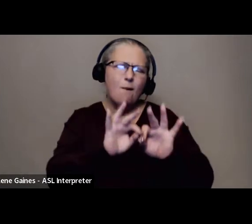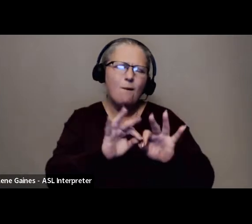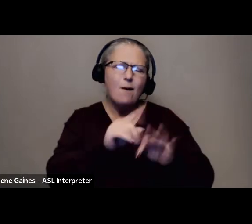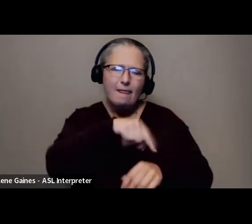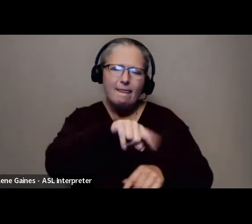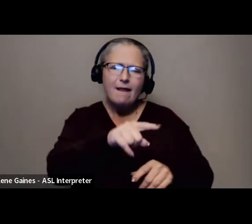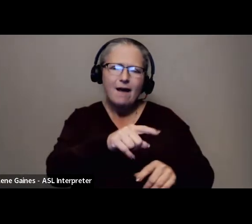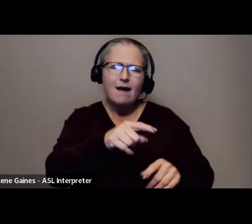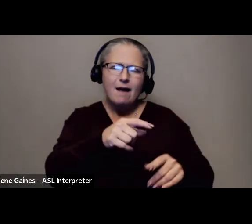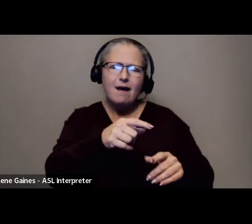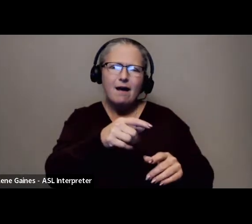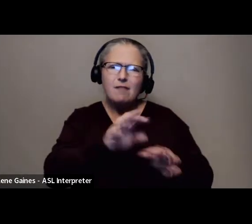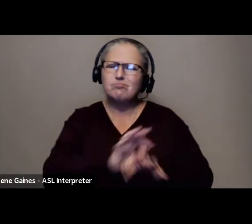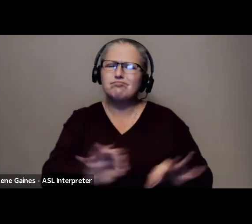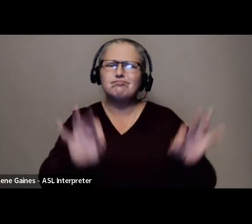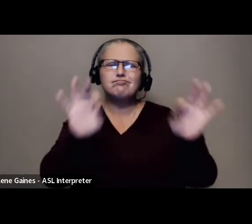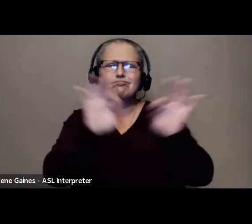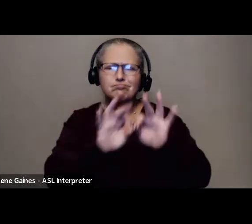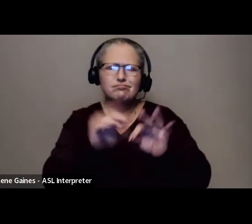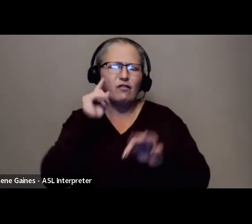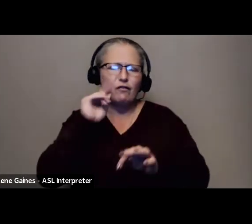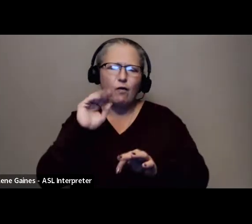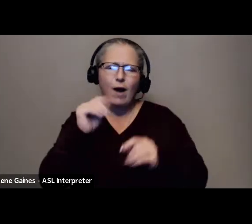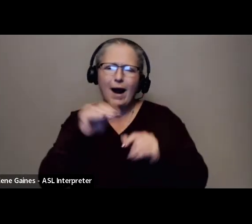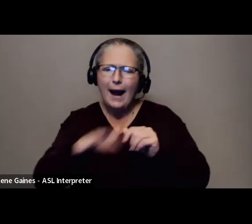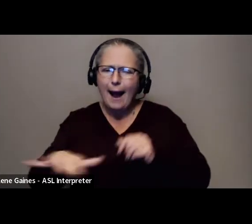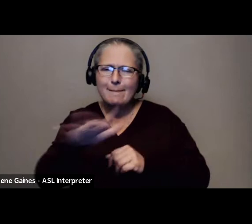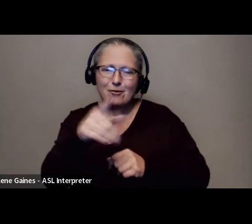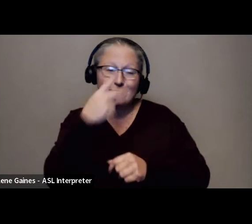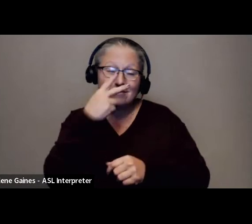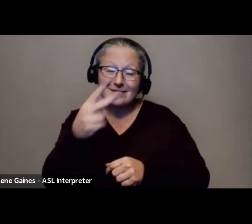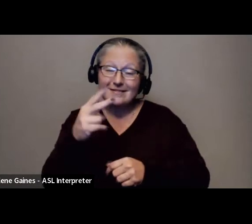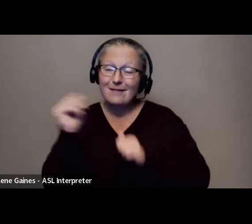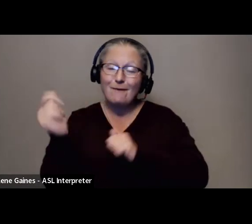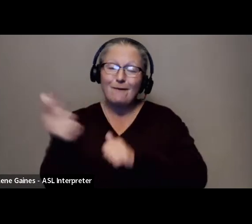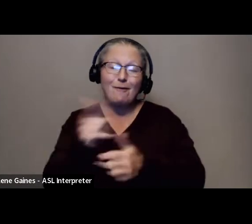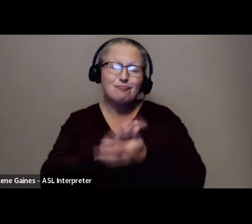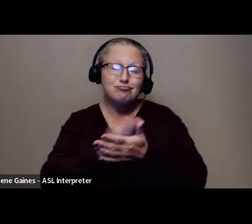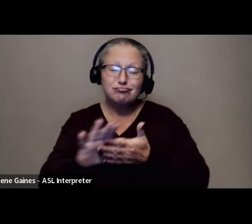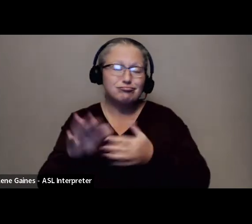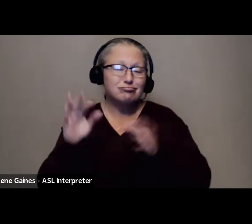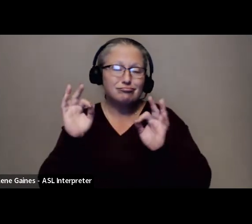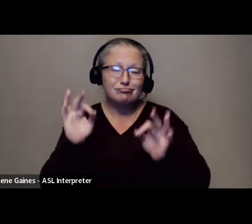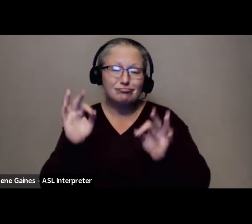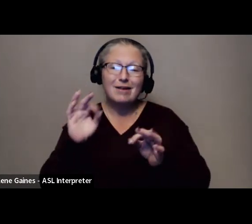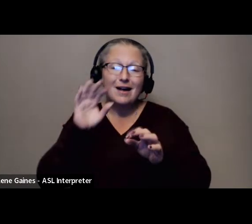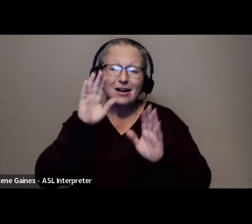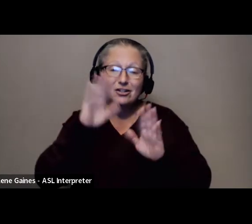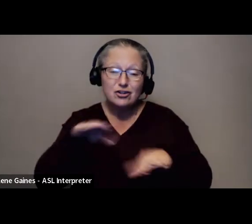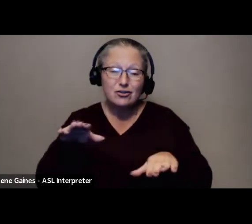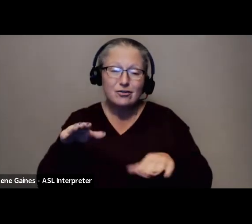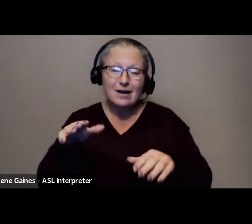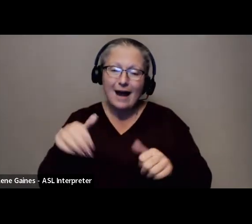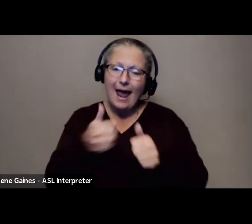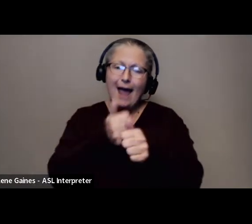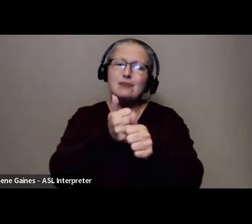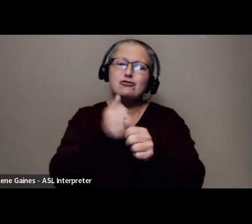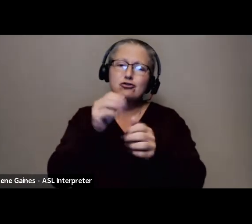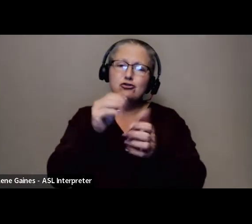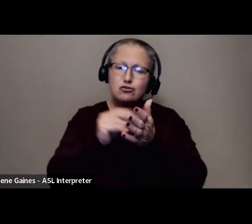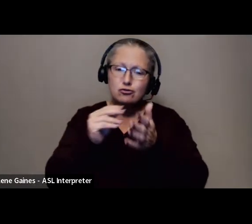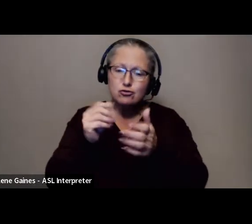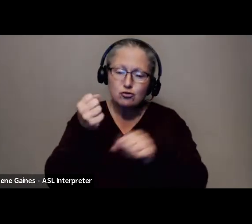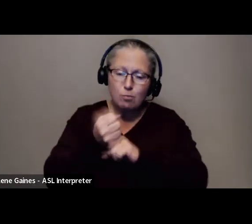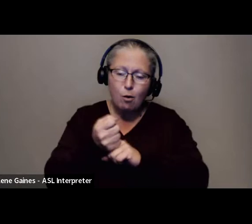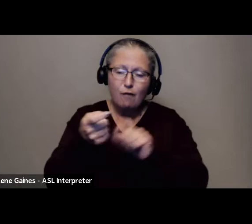a huge value to the campuses. You can see how lovely they are. And the kids getting the extra support from the IAs in